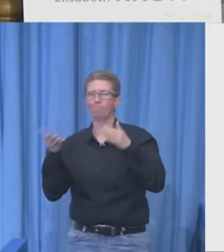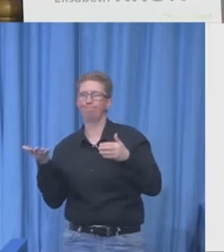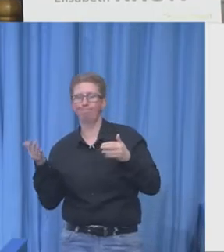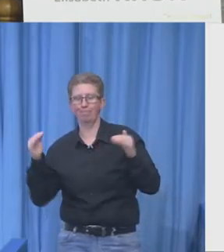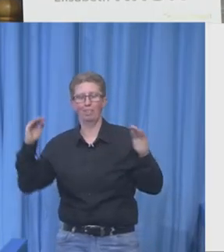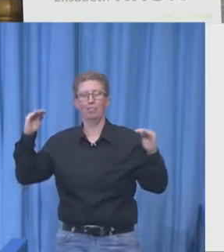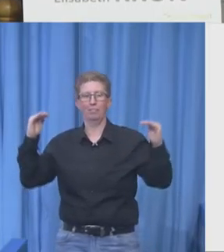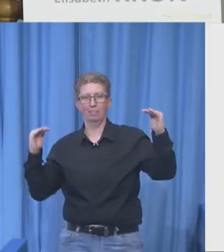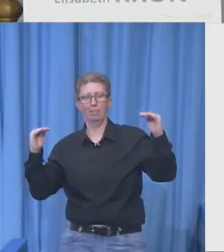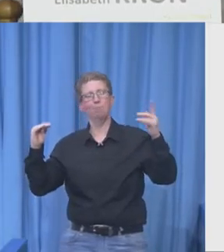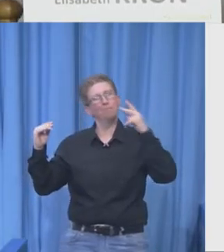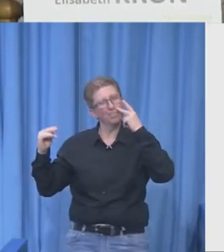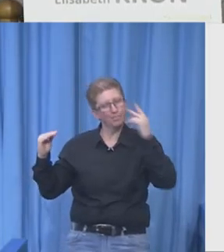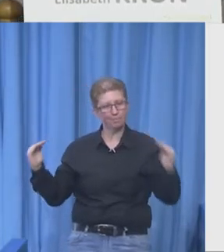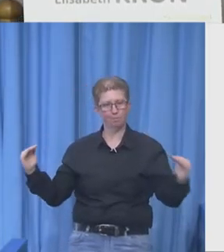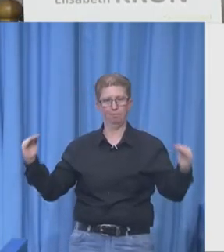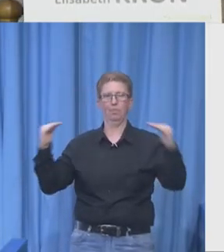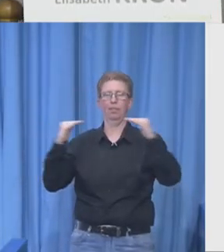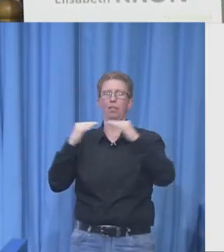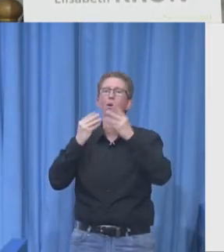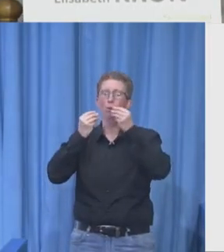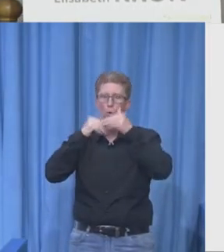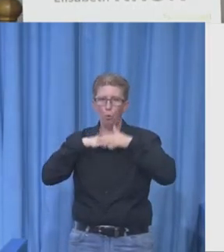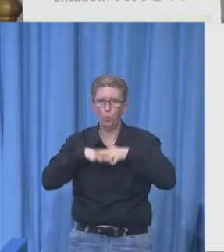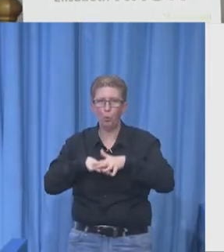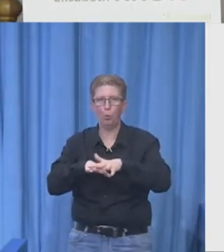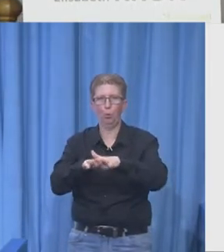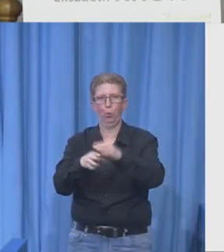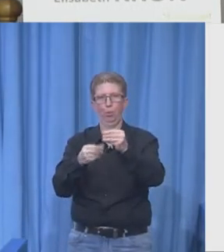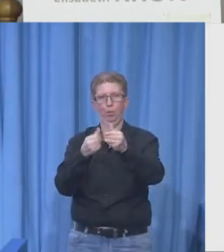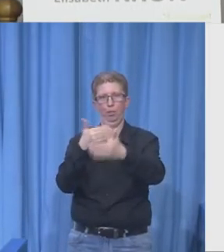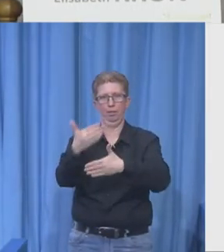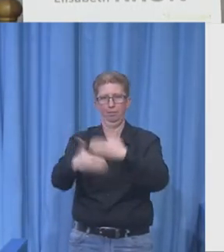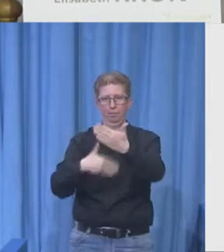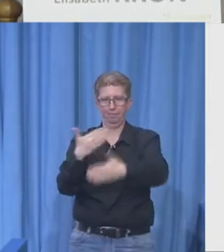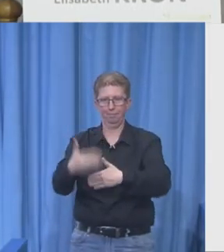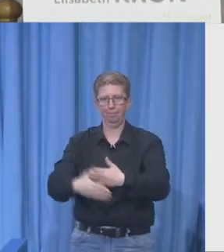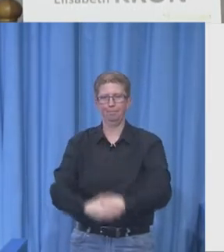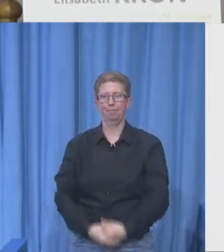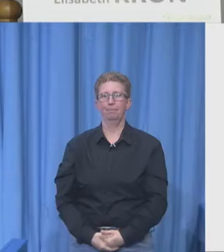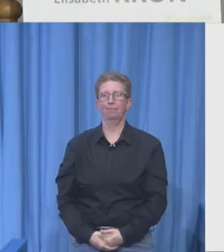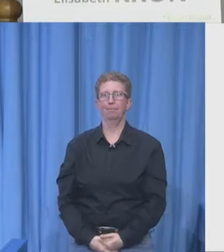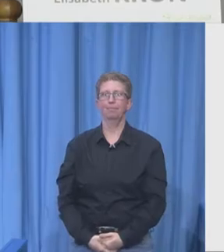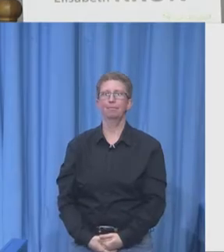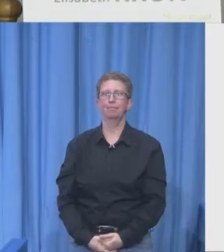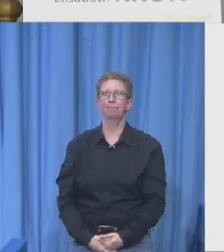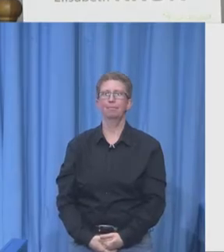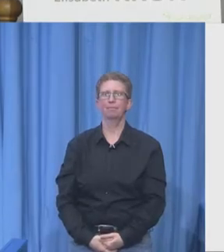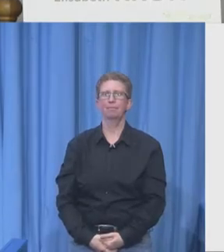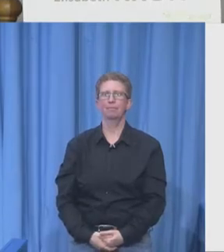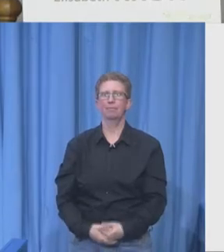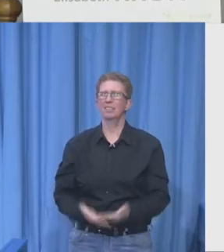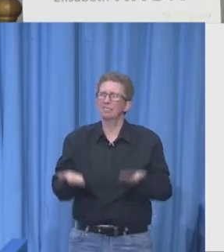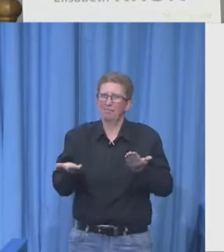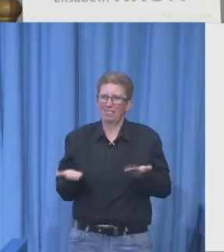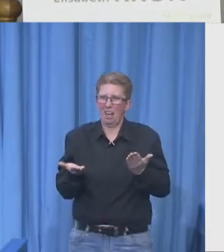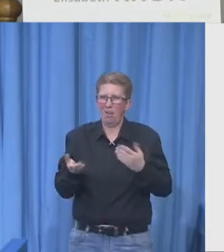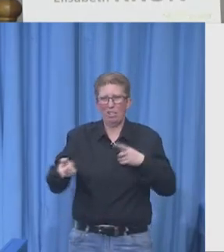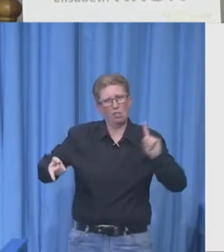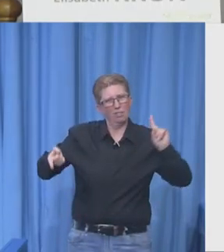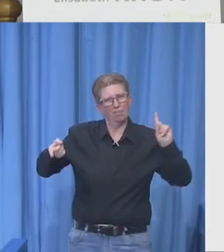Now I want to give a word for one or two minutes to